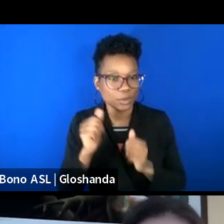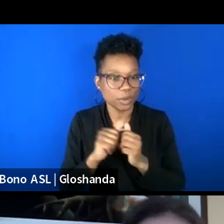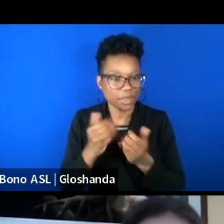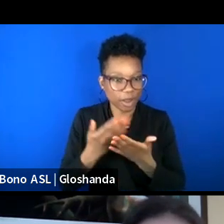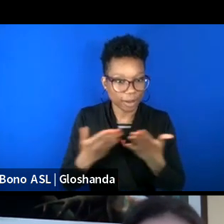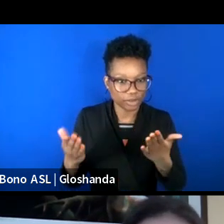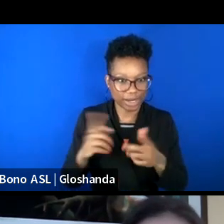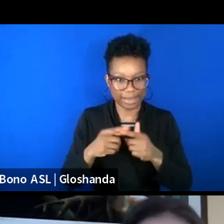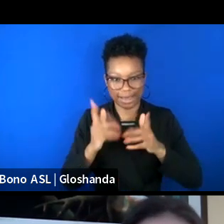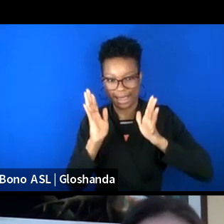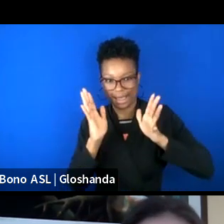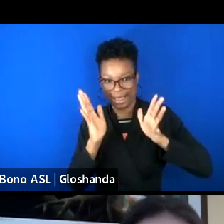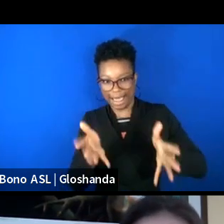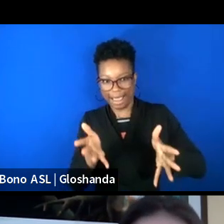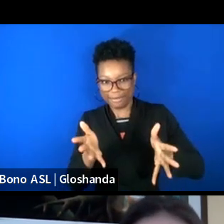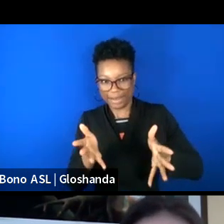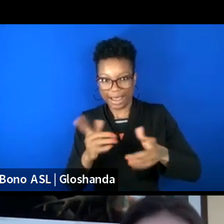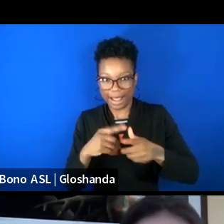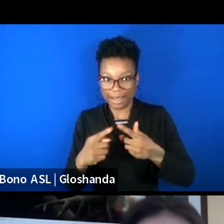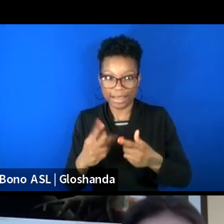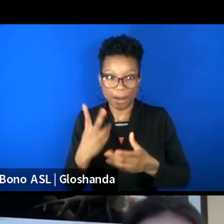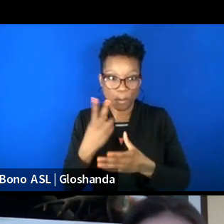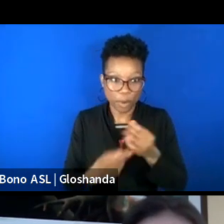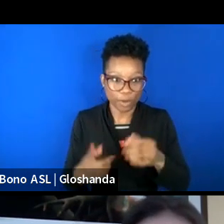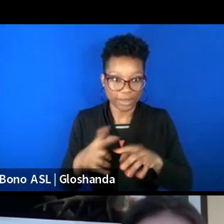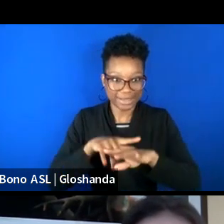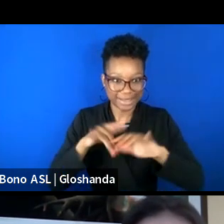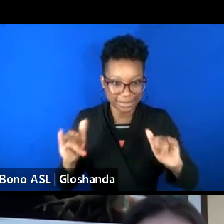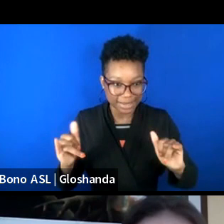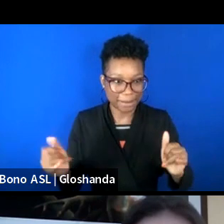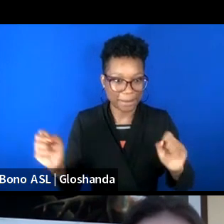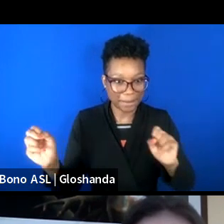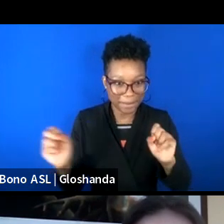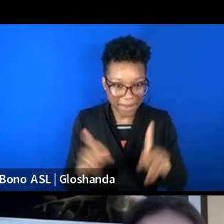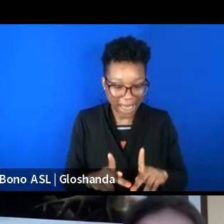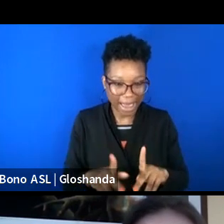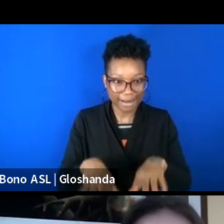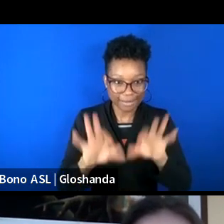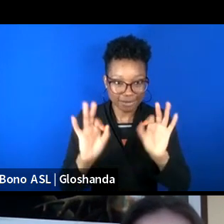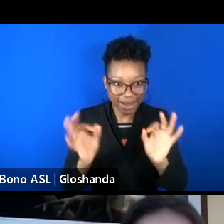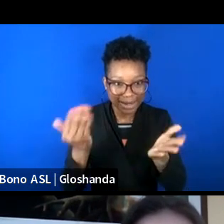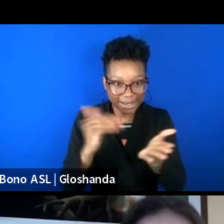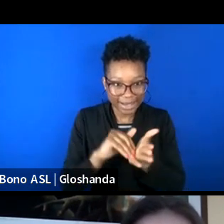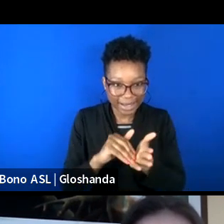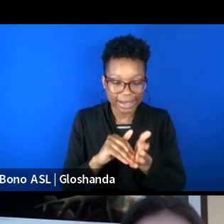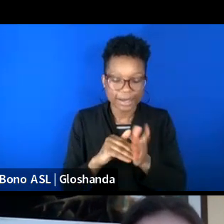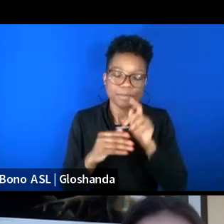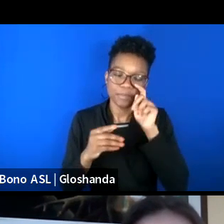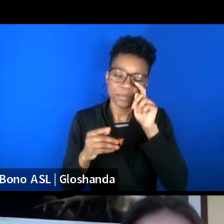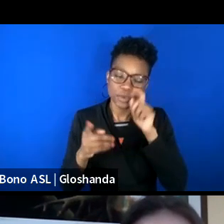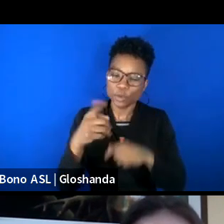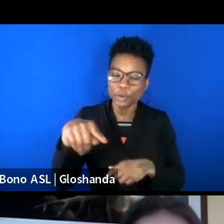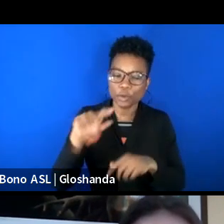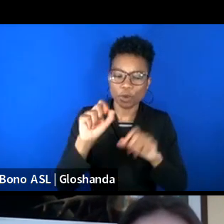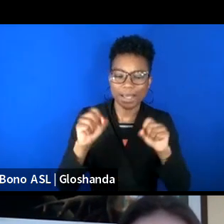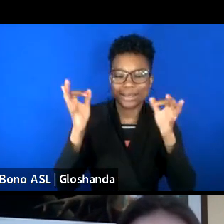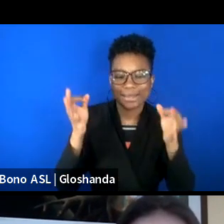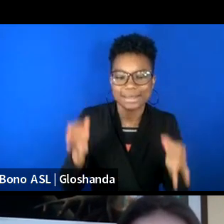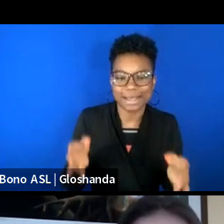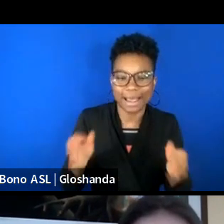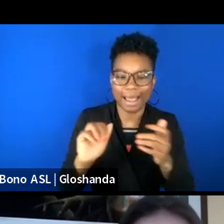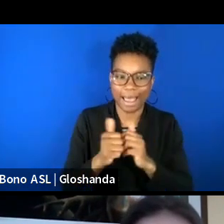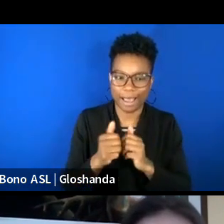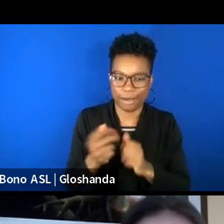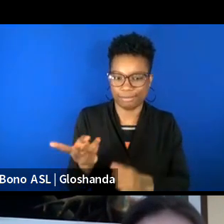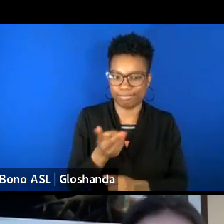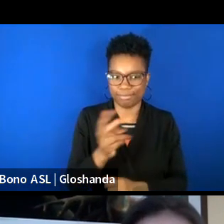left it behind and have both rediscovered it at the same time. You can decide how it is that these characters have come